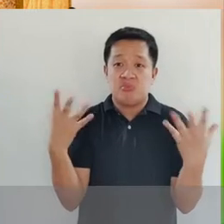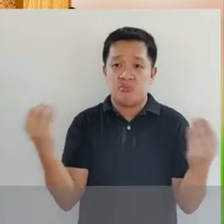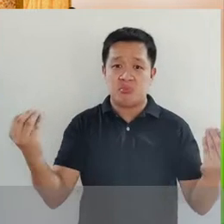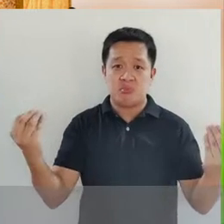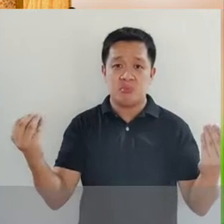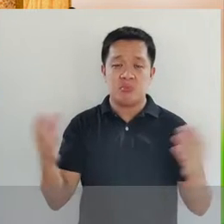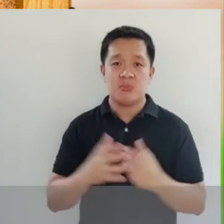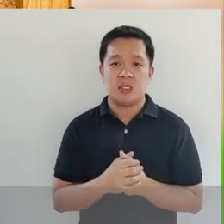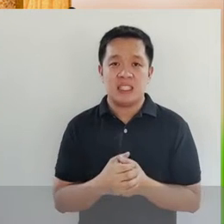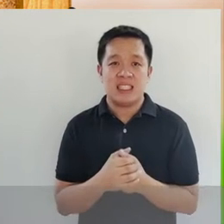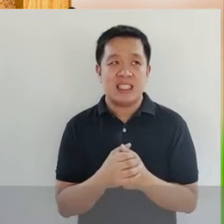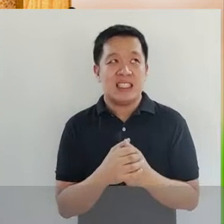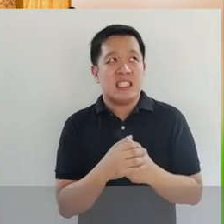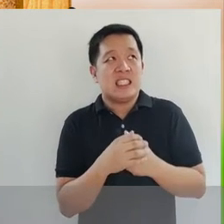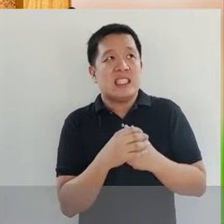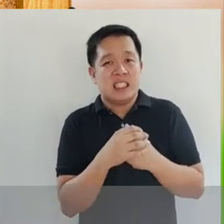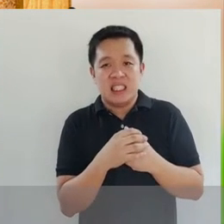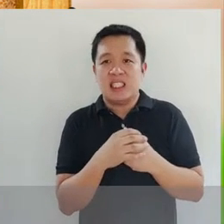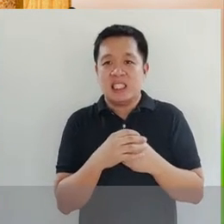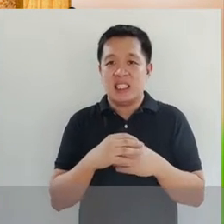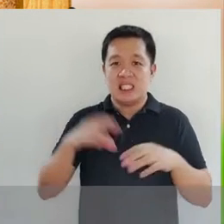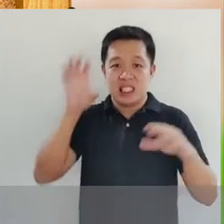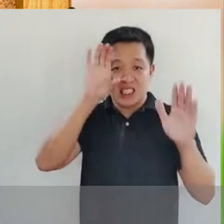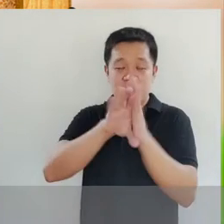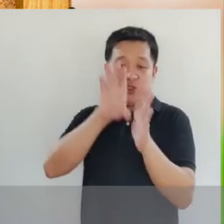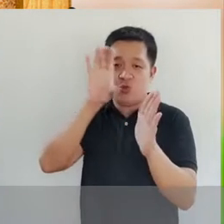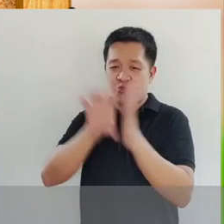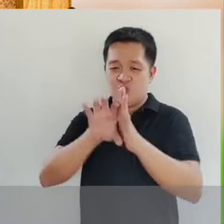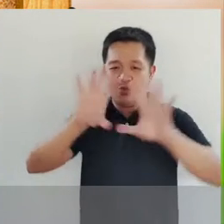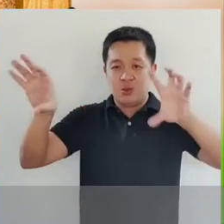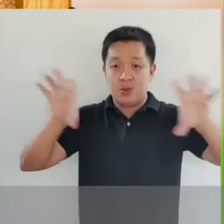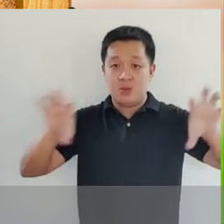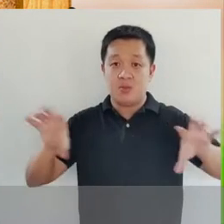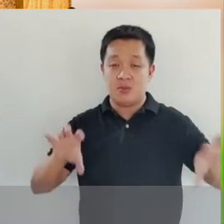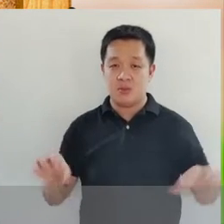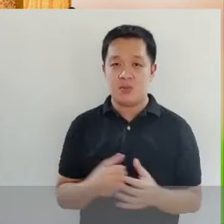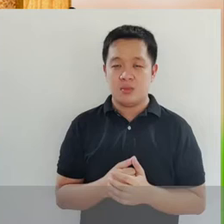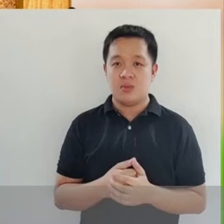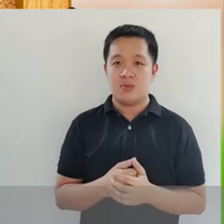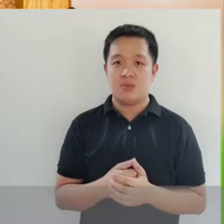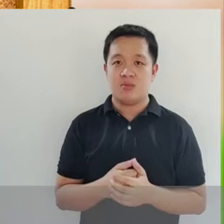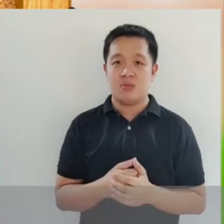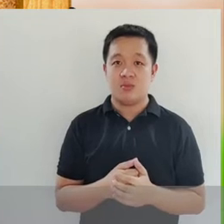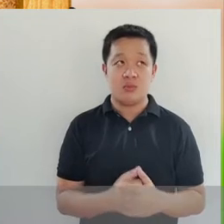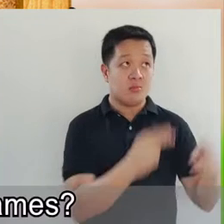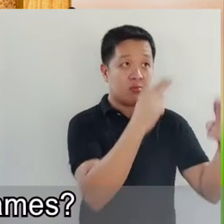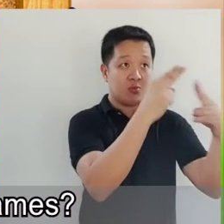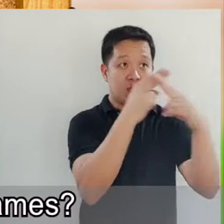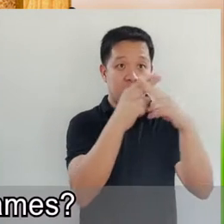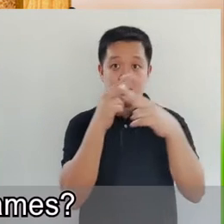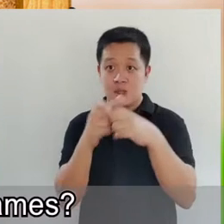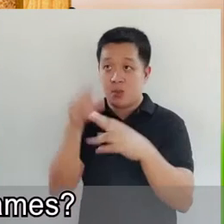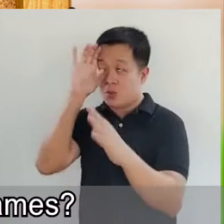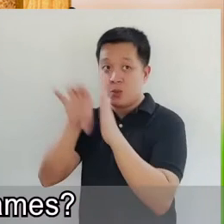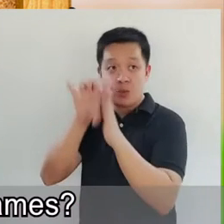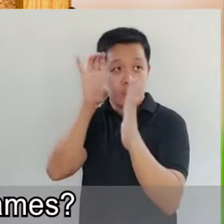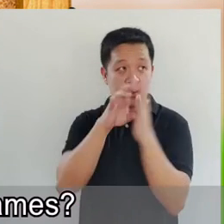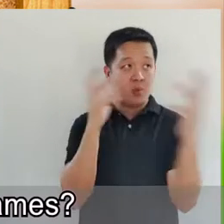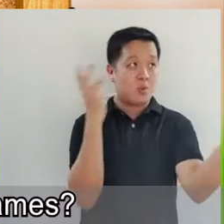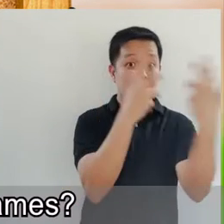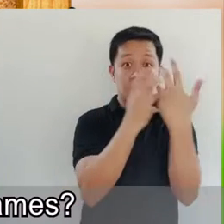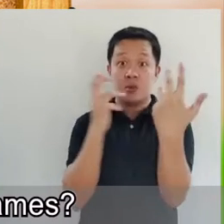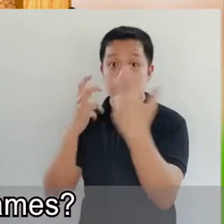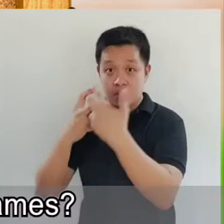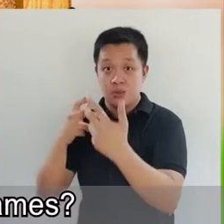missing. Oh no, the pictures are still scattered. Will you help me